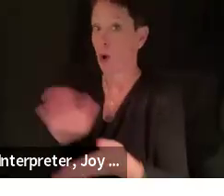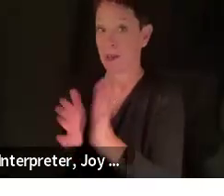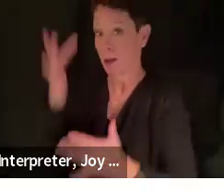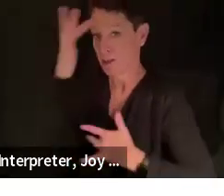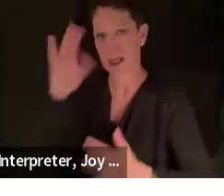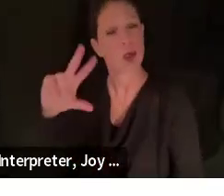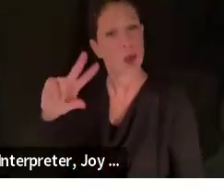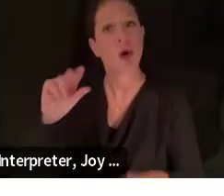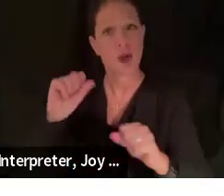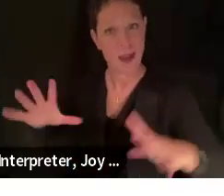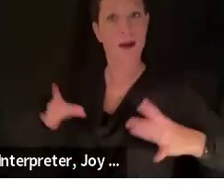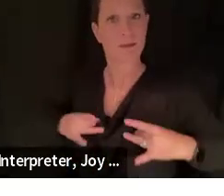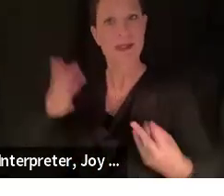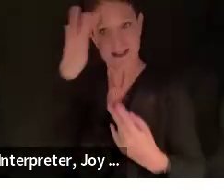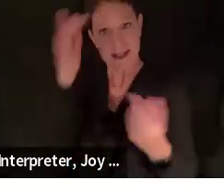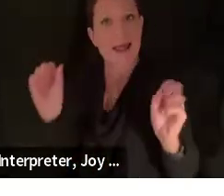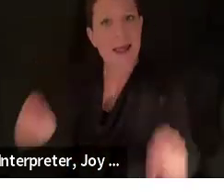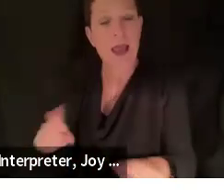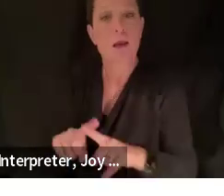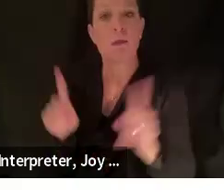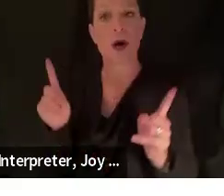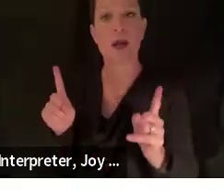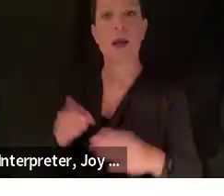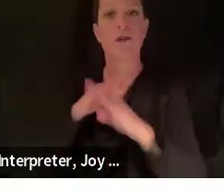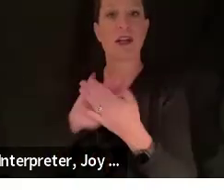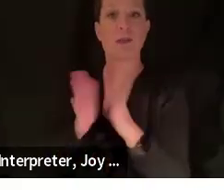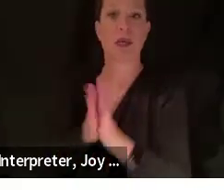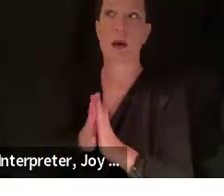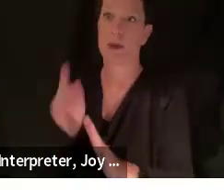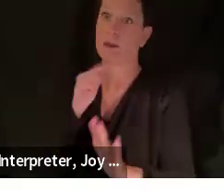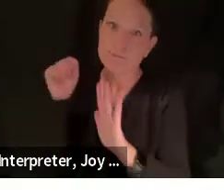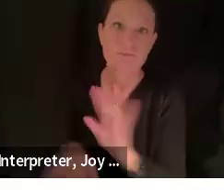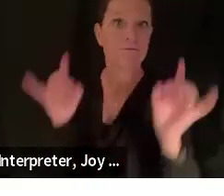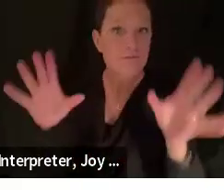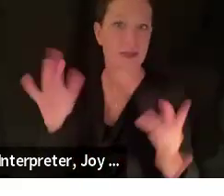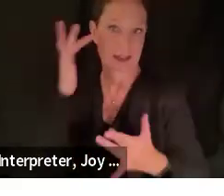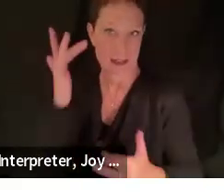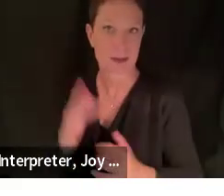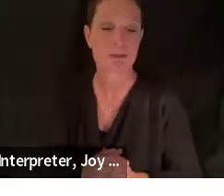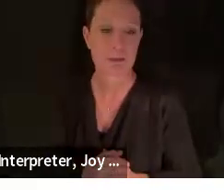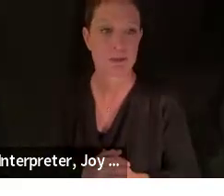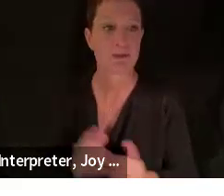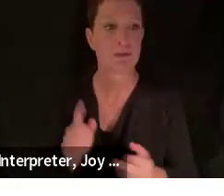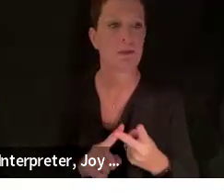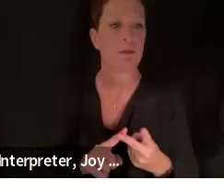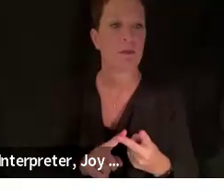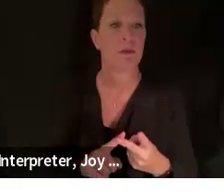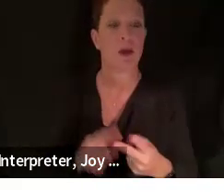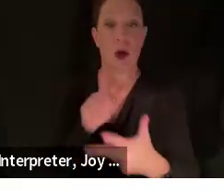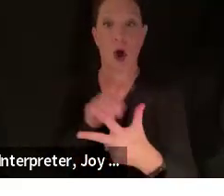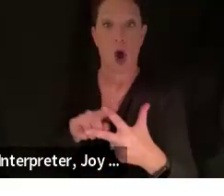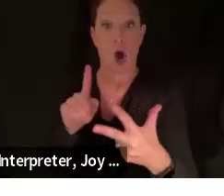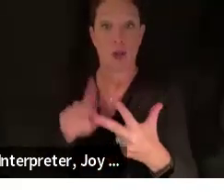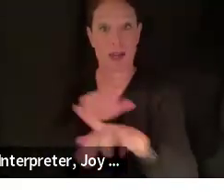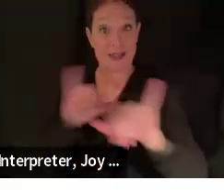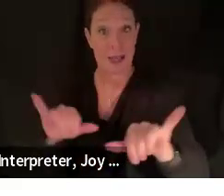from catching the illness, but it prevents you from being severely ill. It is safe to get all three of your